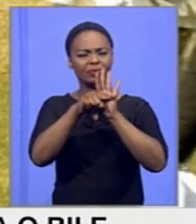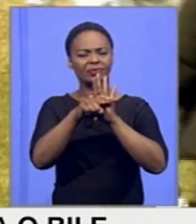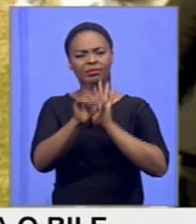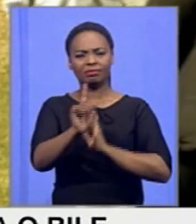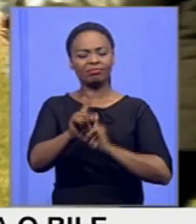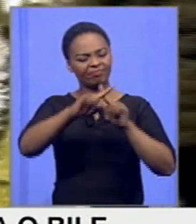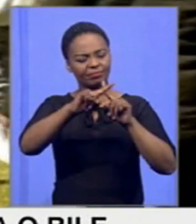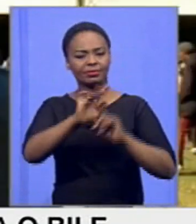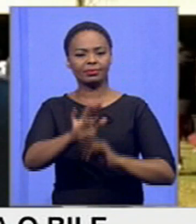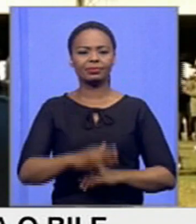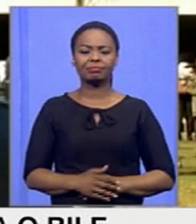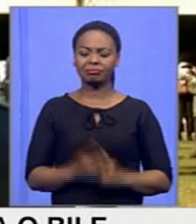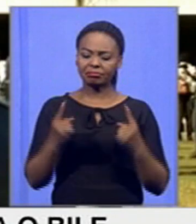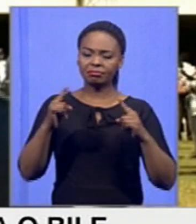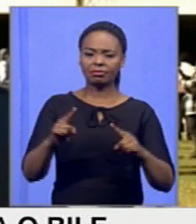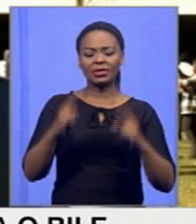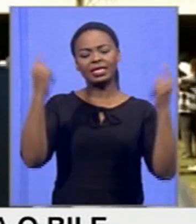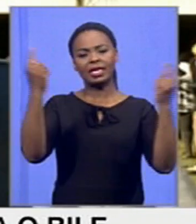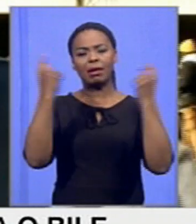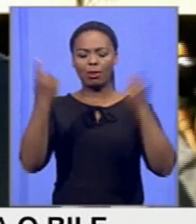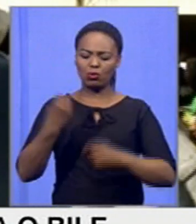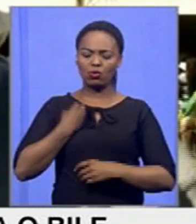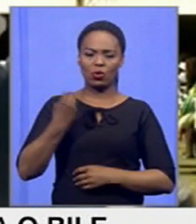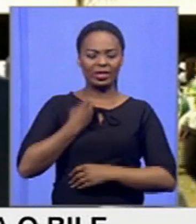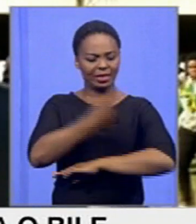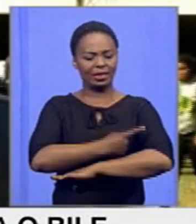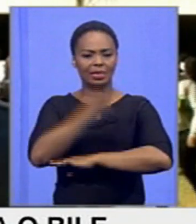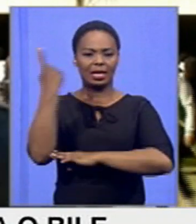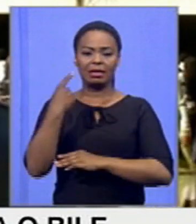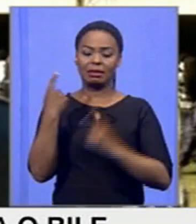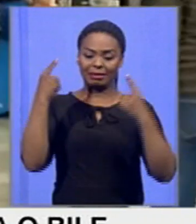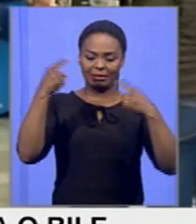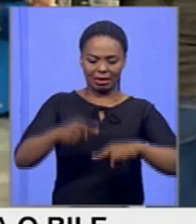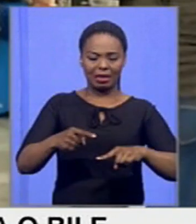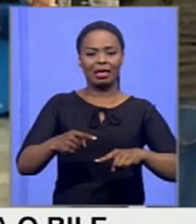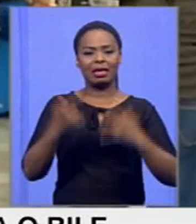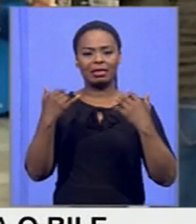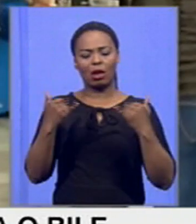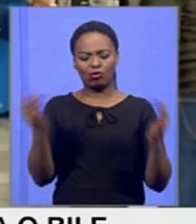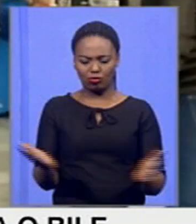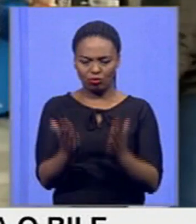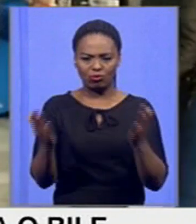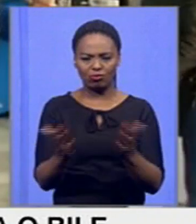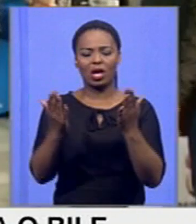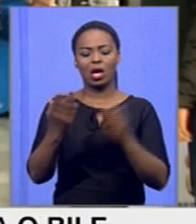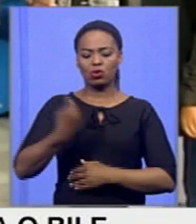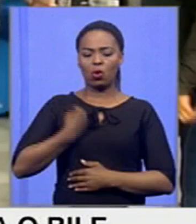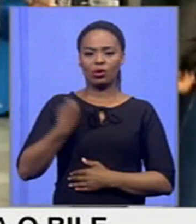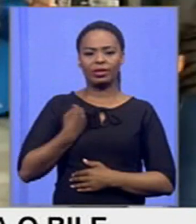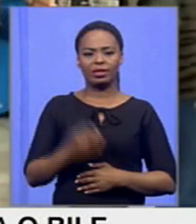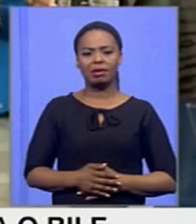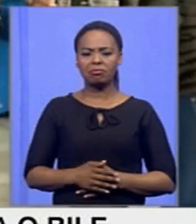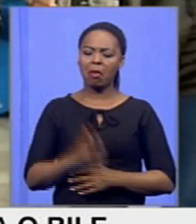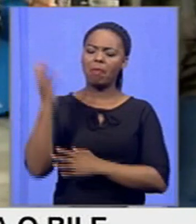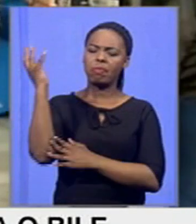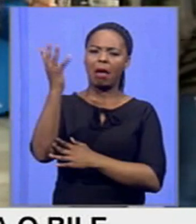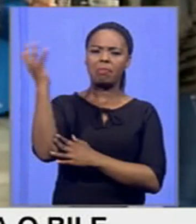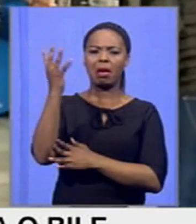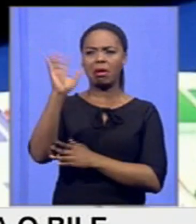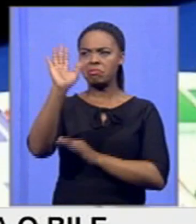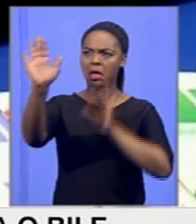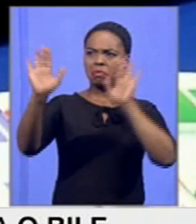celebrate jwalo ka batjha. Letsatsi le for nna means ho empower youth. Ba emeng ho bontsha menyetla e teng ho batjha